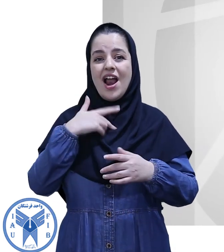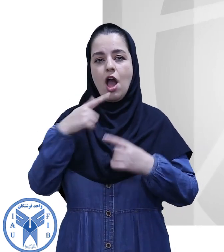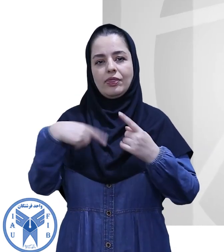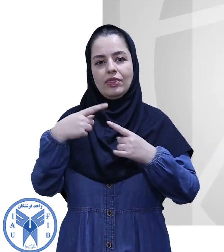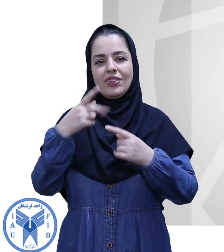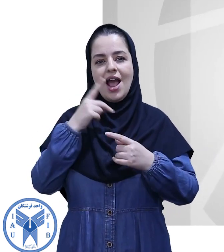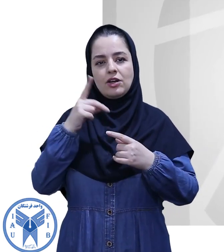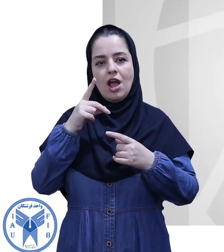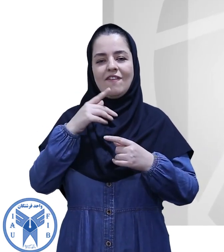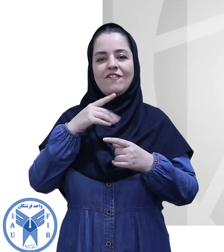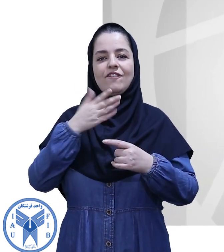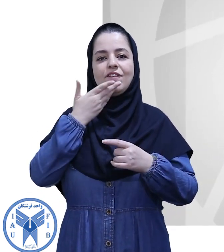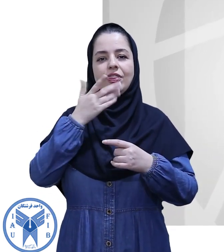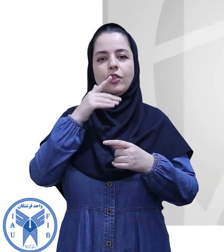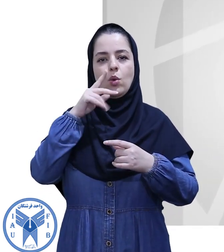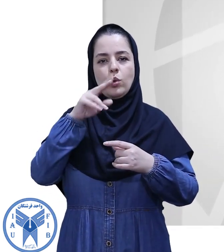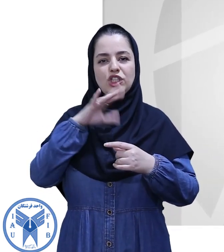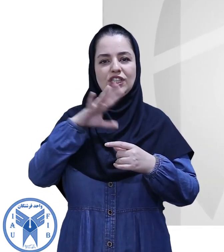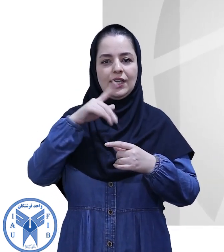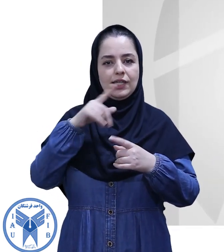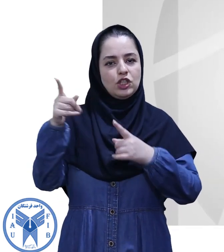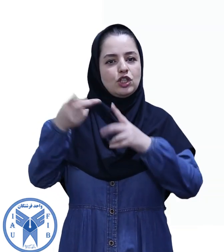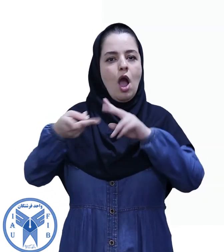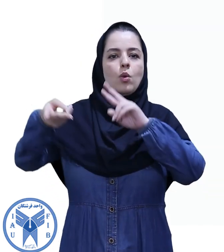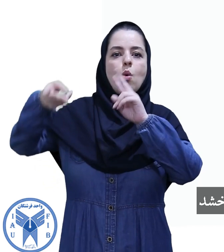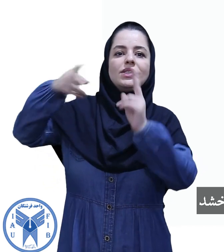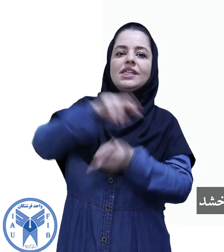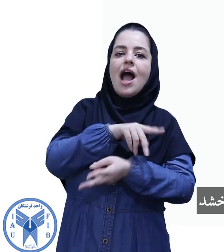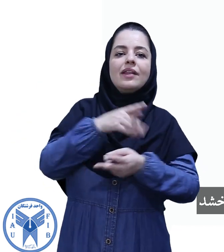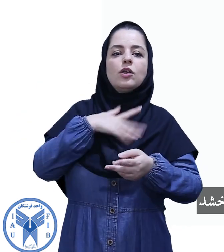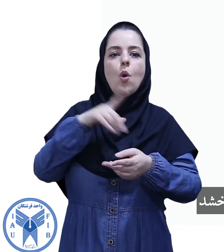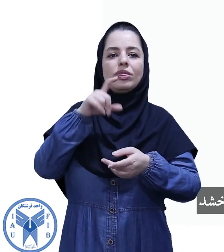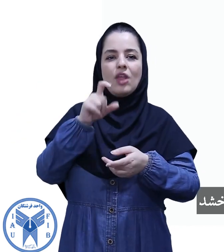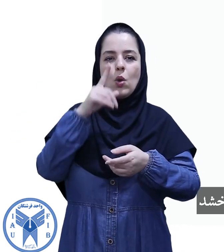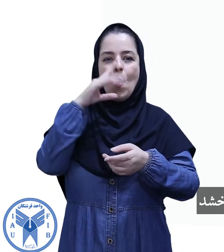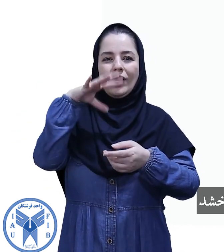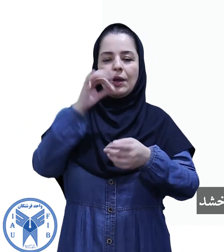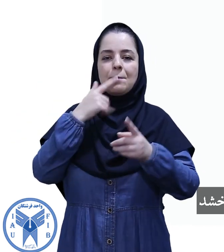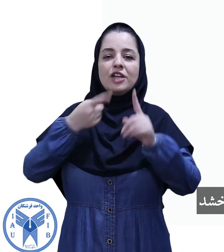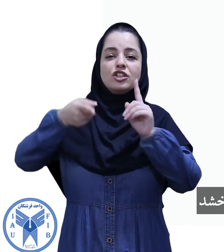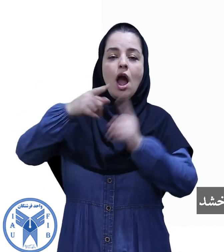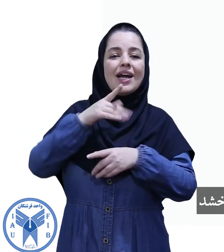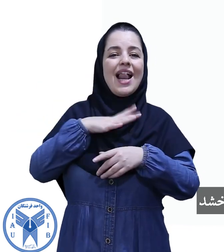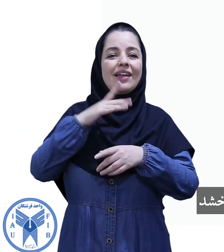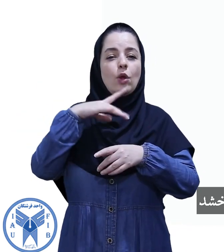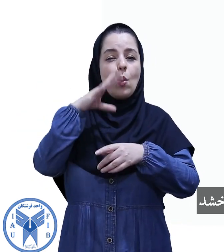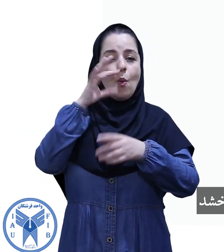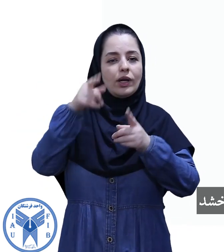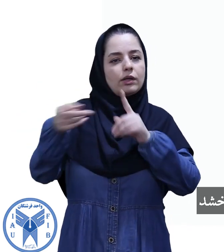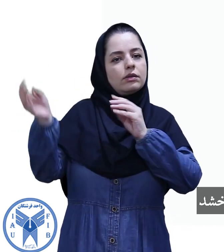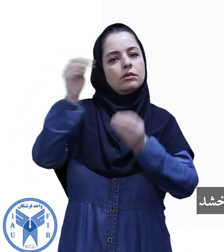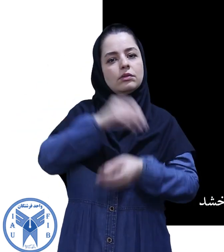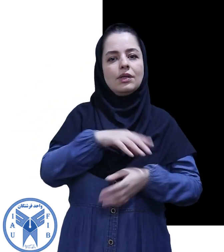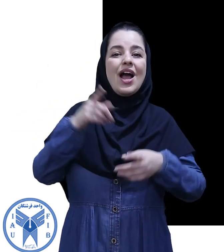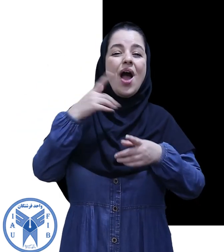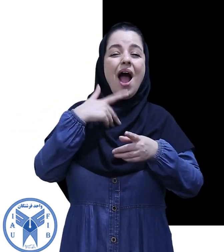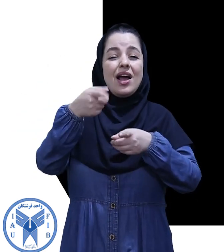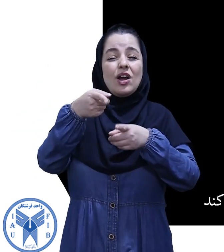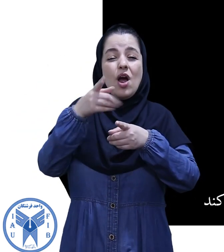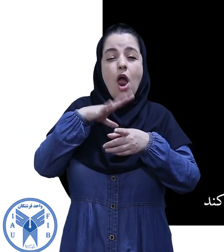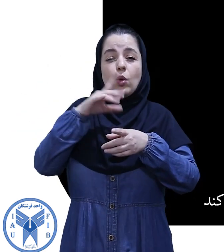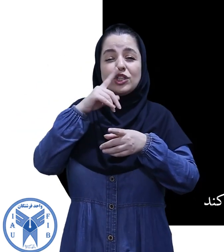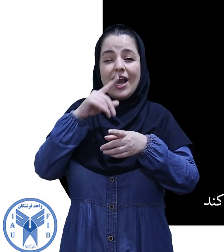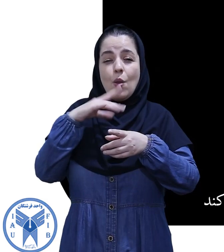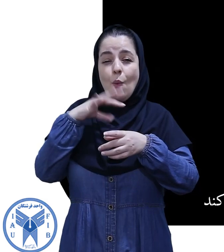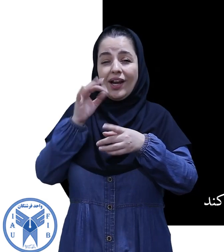Talbot improves the photogenic drawing process by switching from silver chloride to silver iodide,